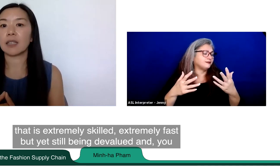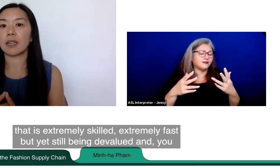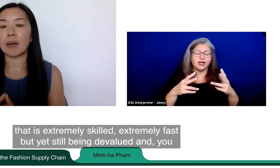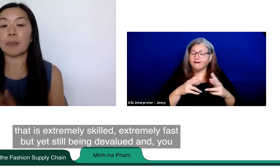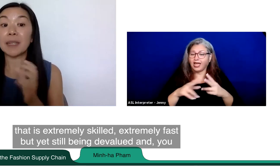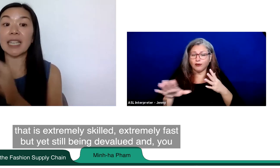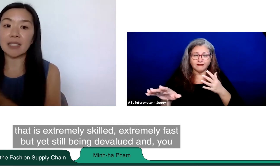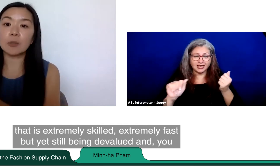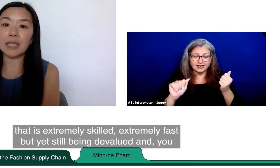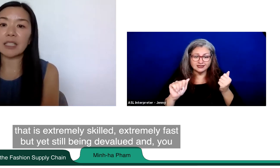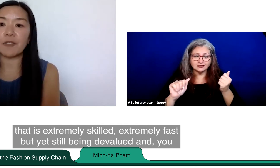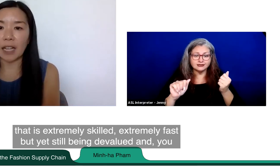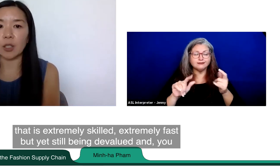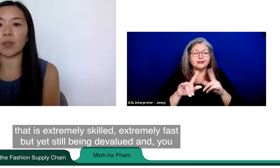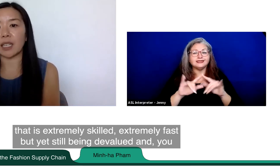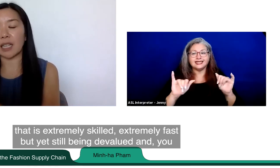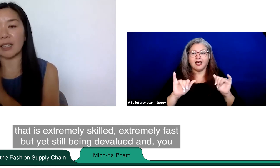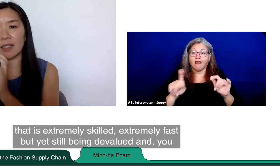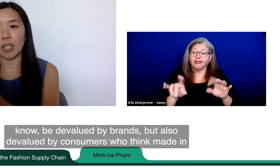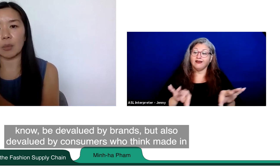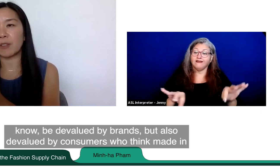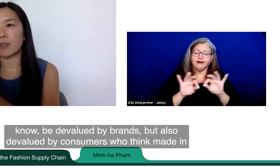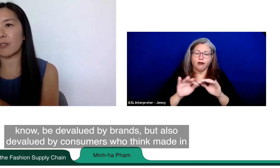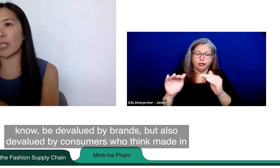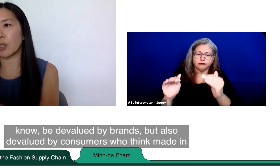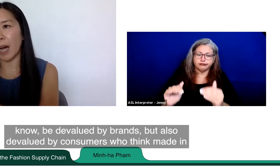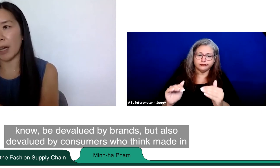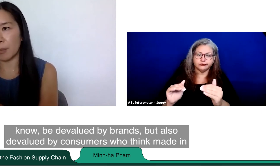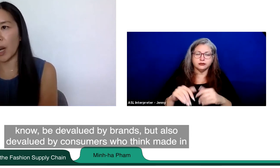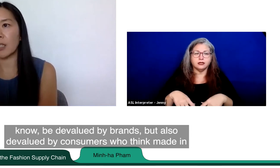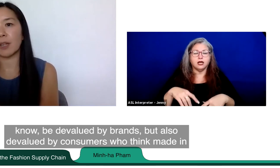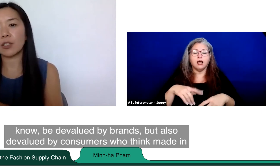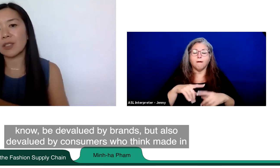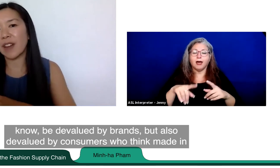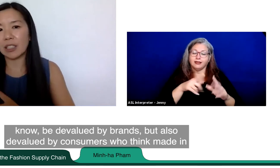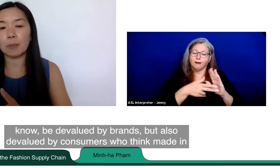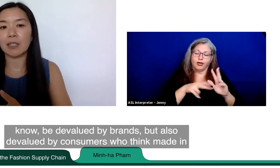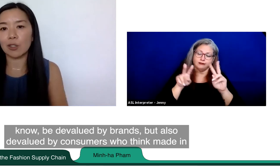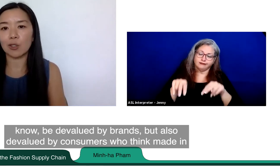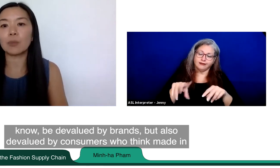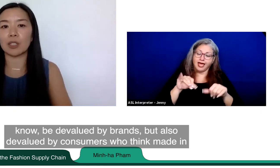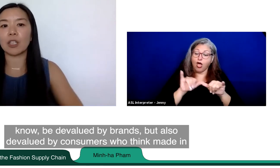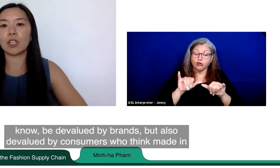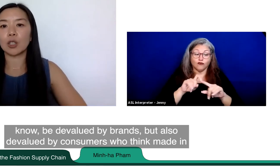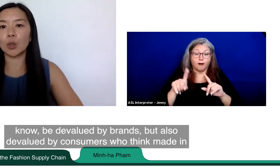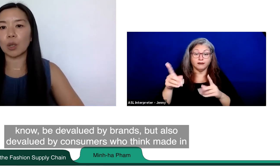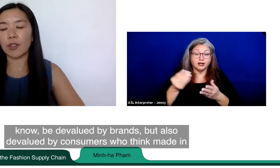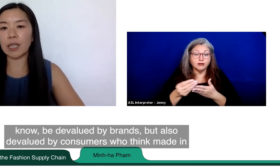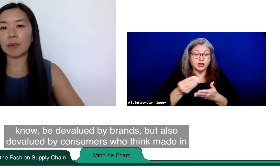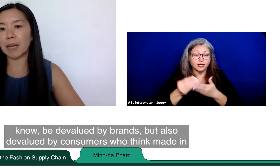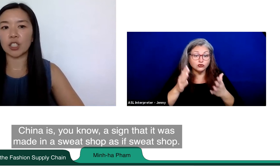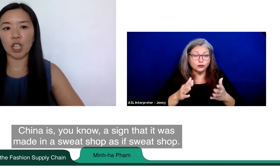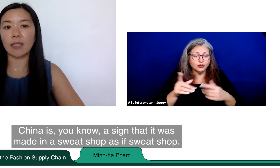fast, but yet still being devalued and be devalued by brands, but also devalued by consumers